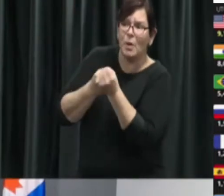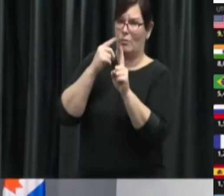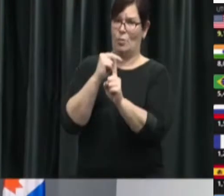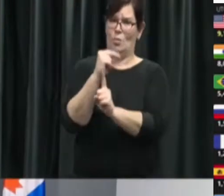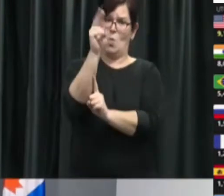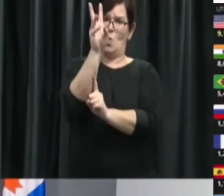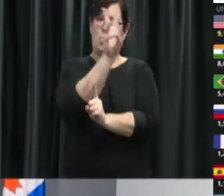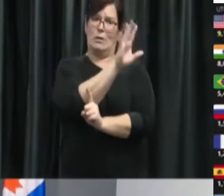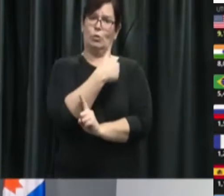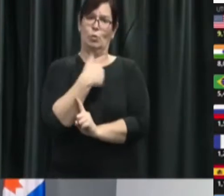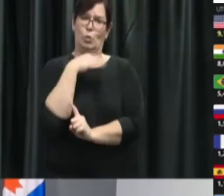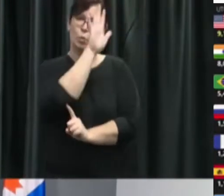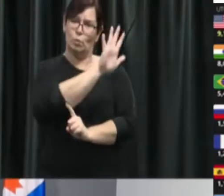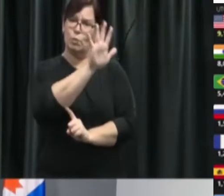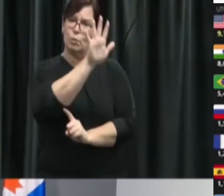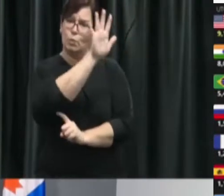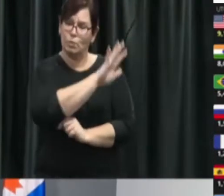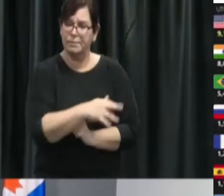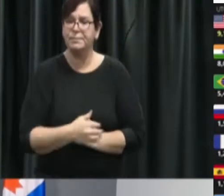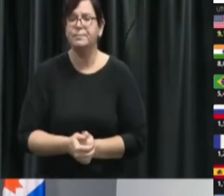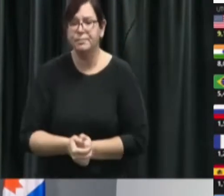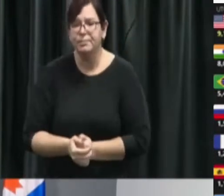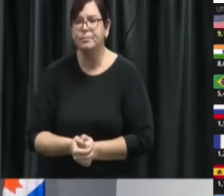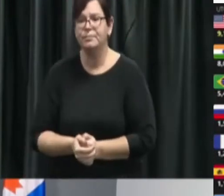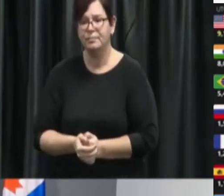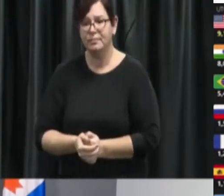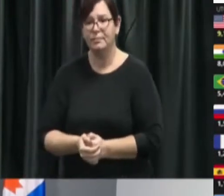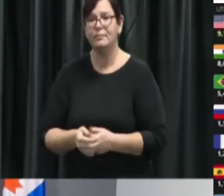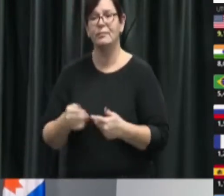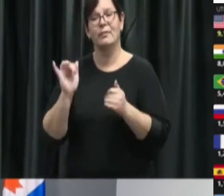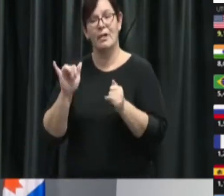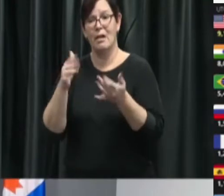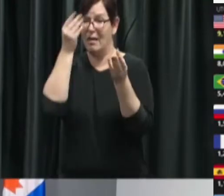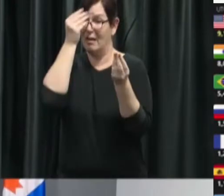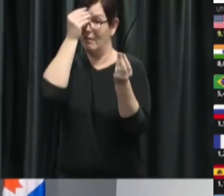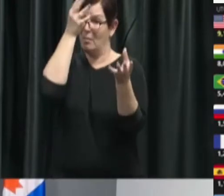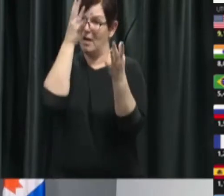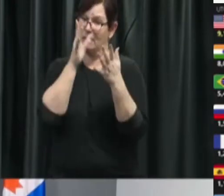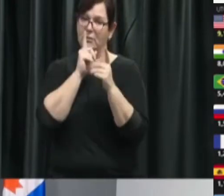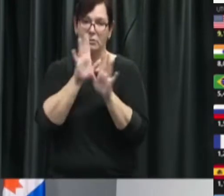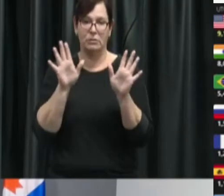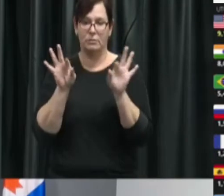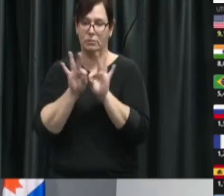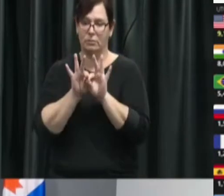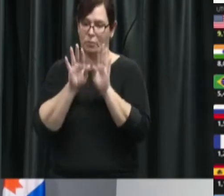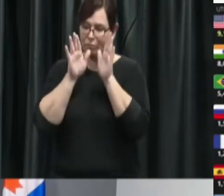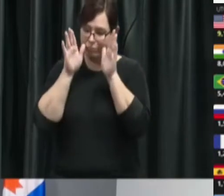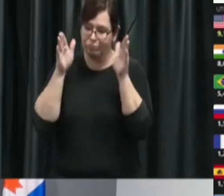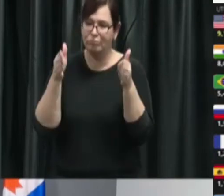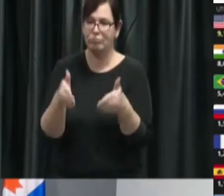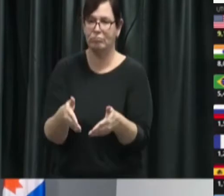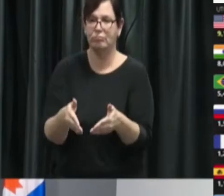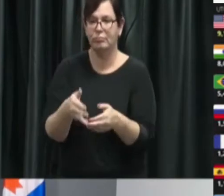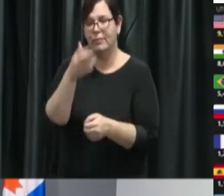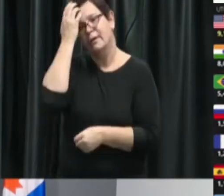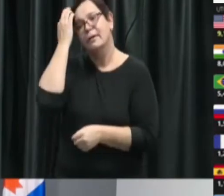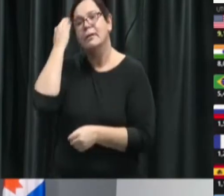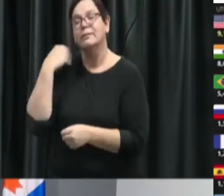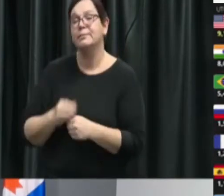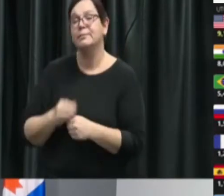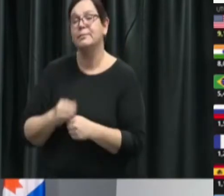Providing information is the second area of focus. People cannot protect themselves properly